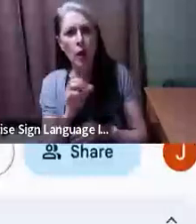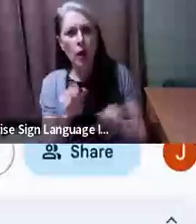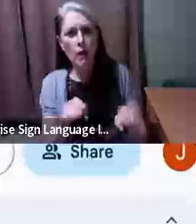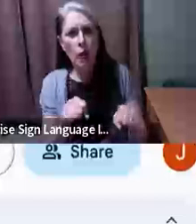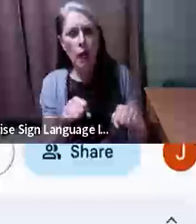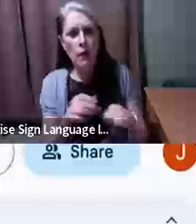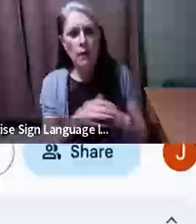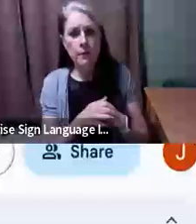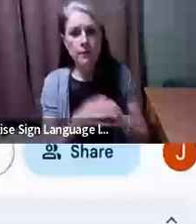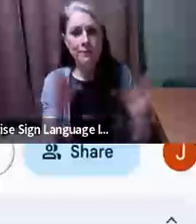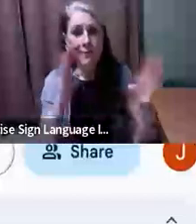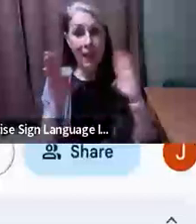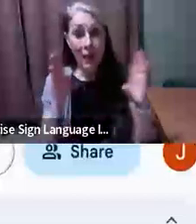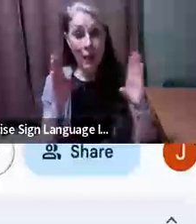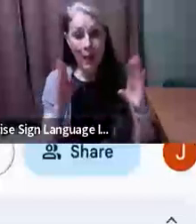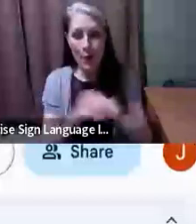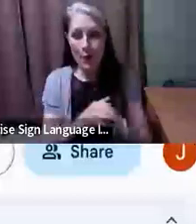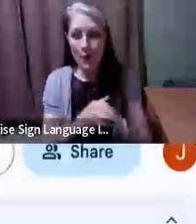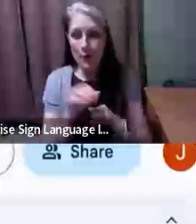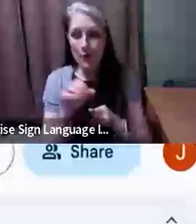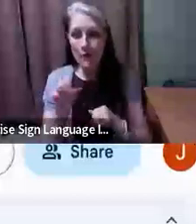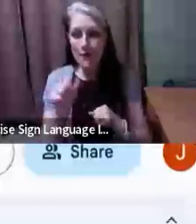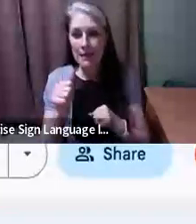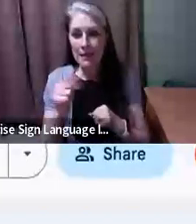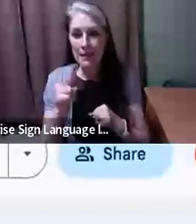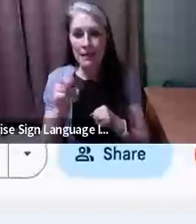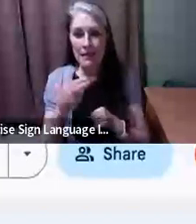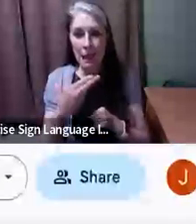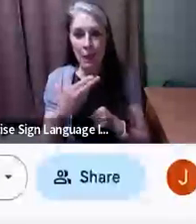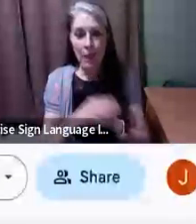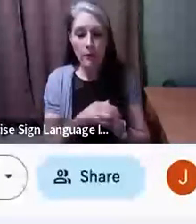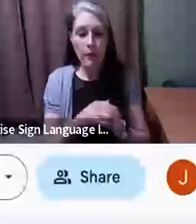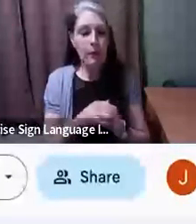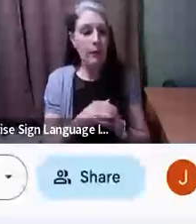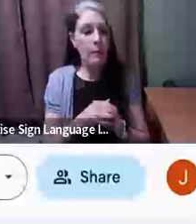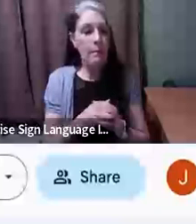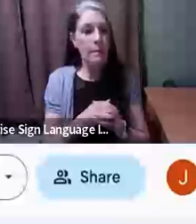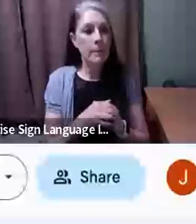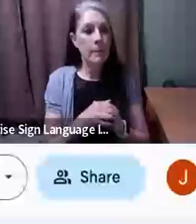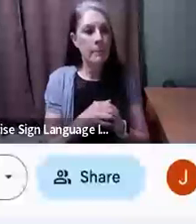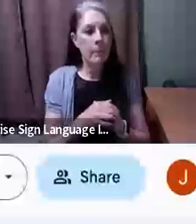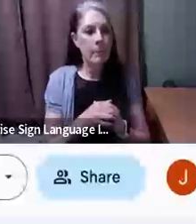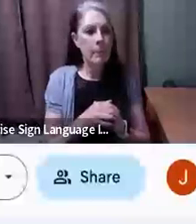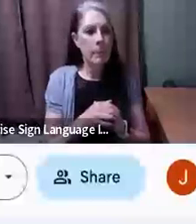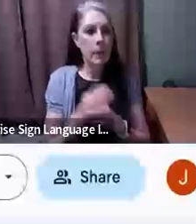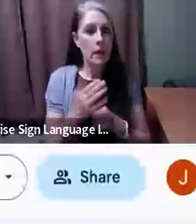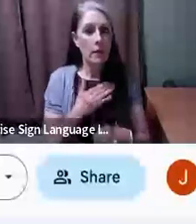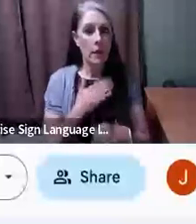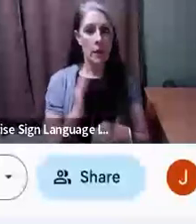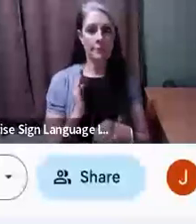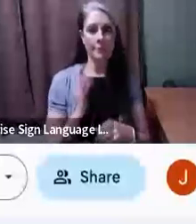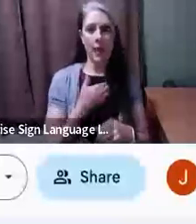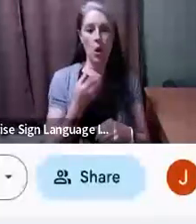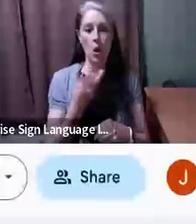Hi. I how is our own, what has our own experience been? That